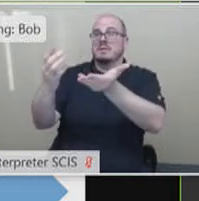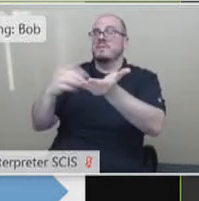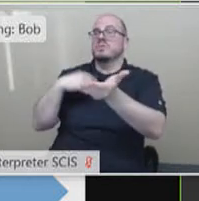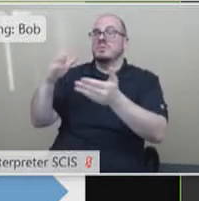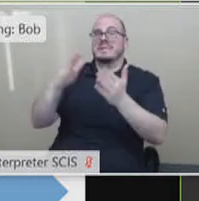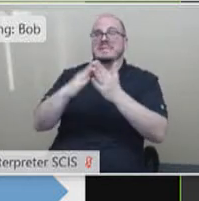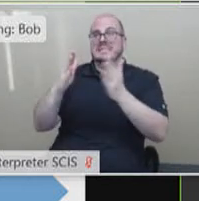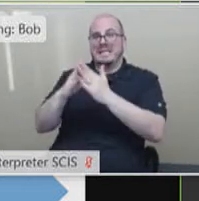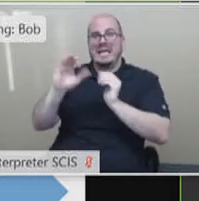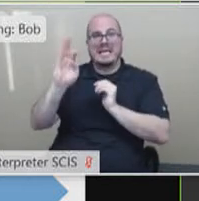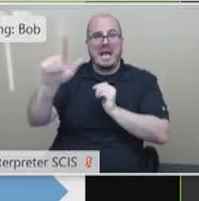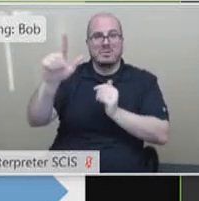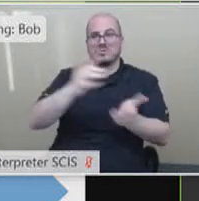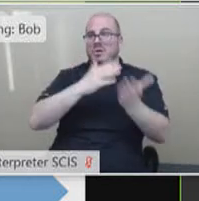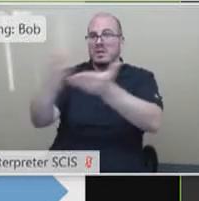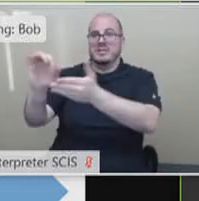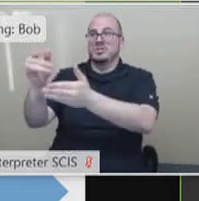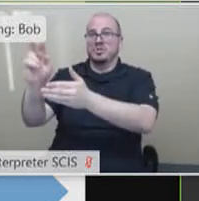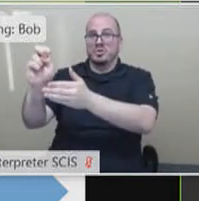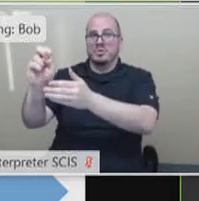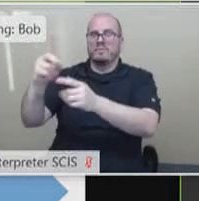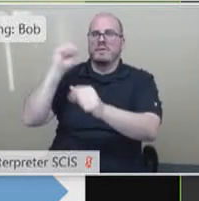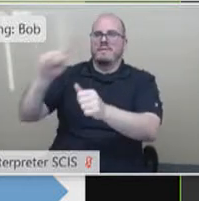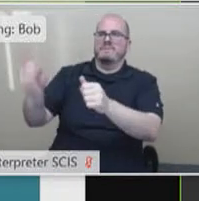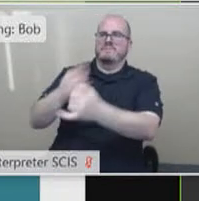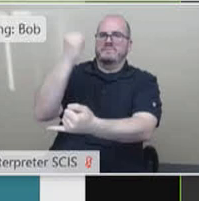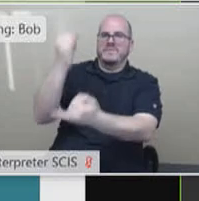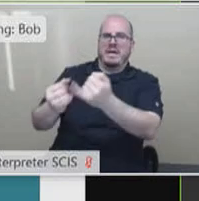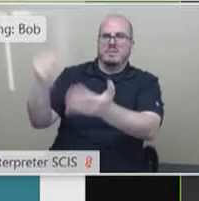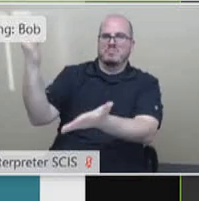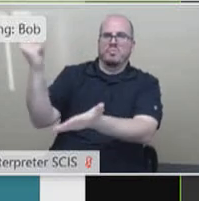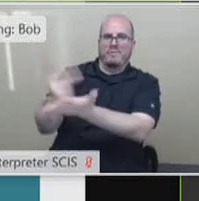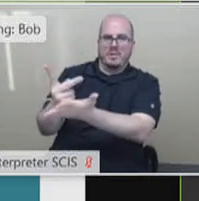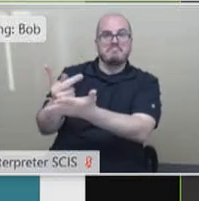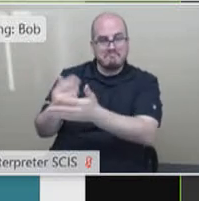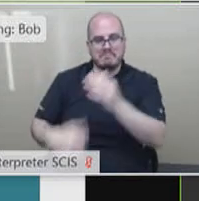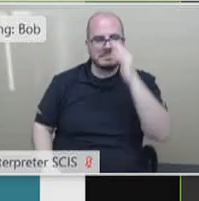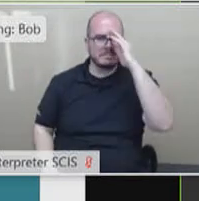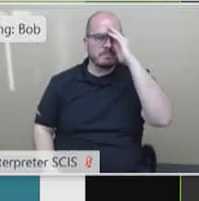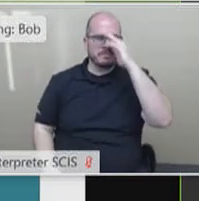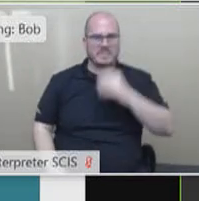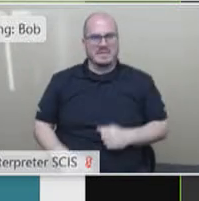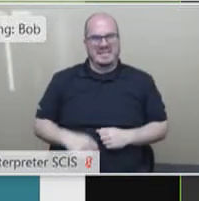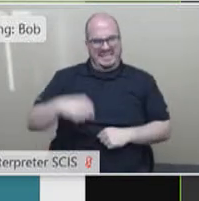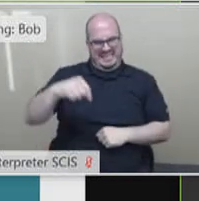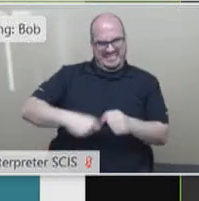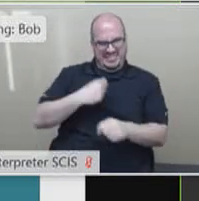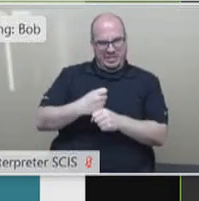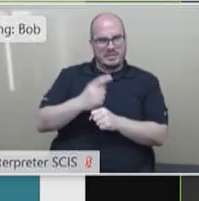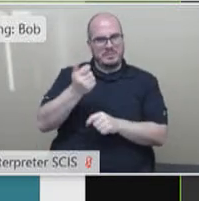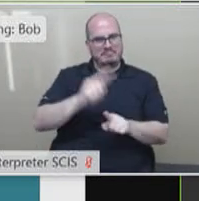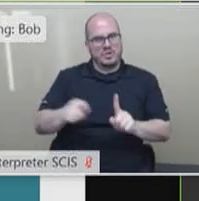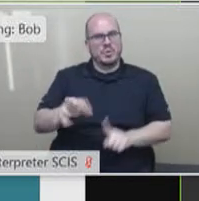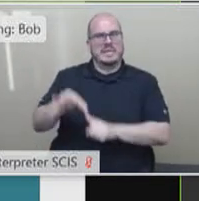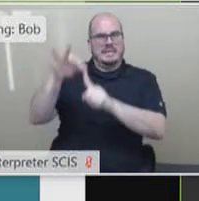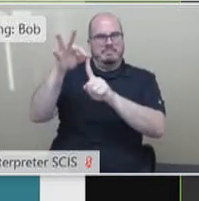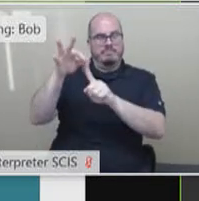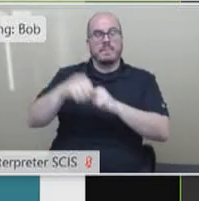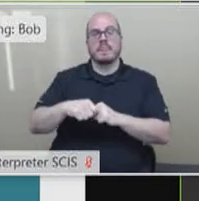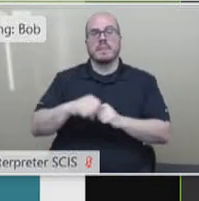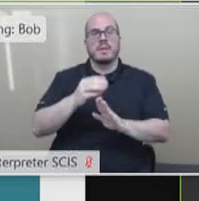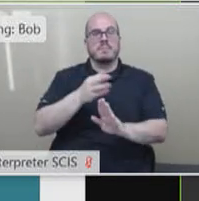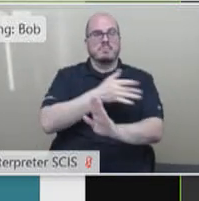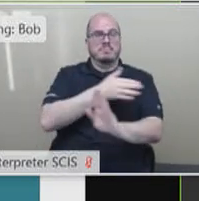on the budget in June. So this year is unique in that the preliminary budget plan that we